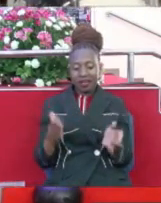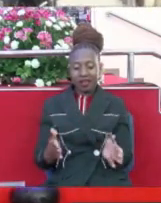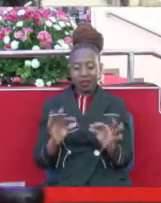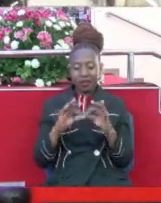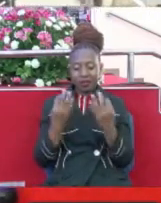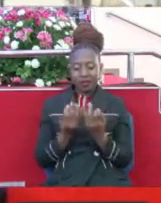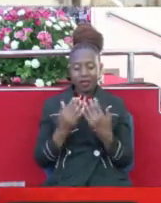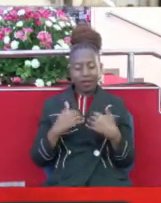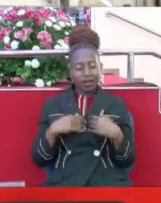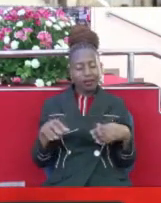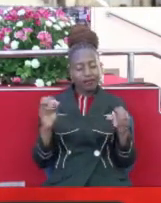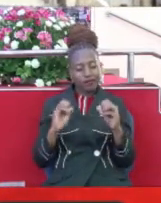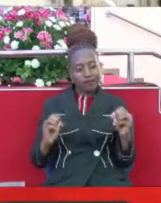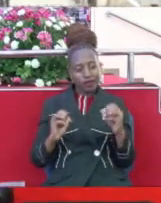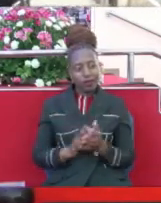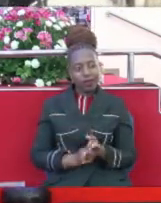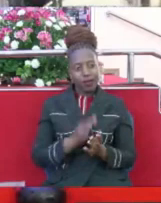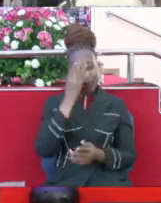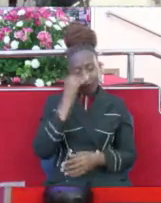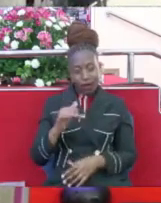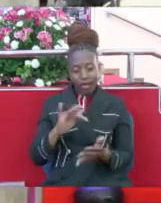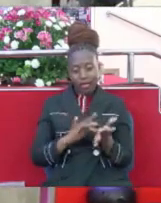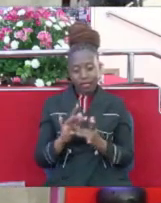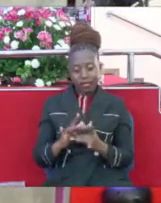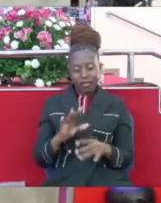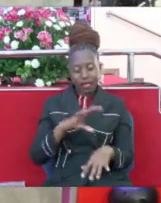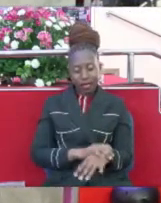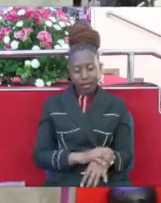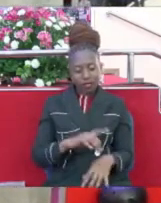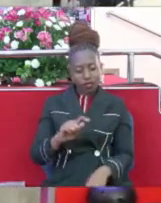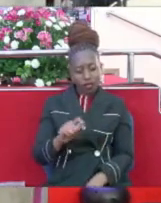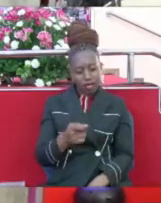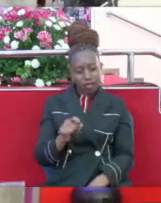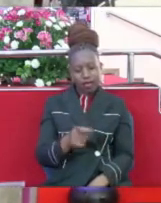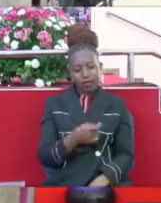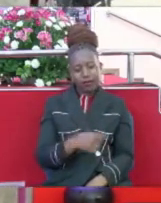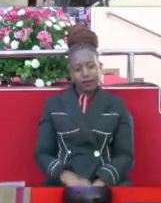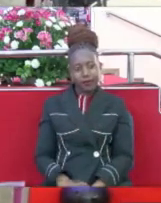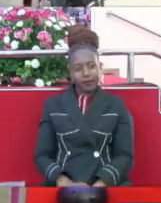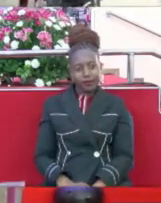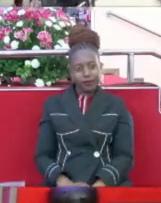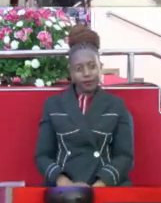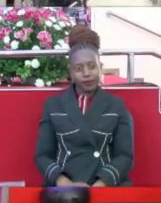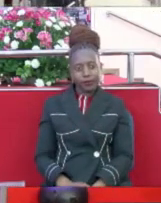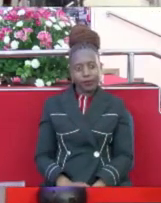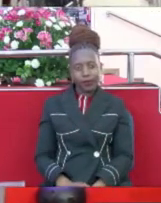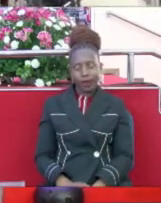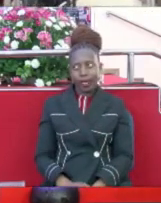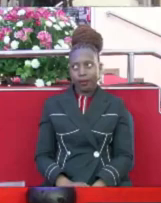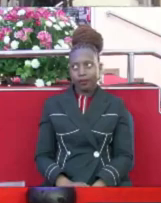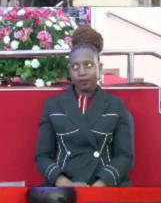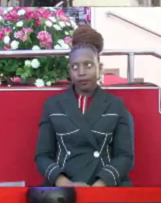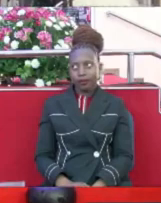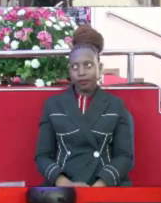When you read the book of Colossians chapter 2 verse 14 and 15. Wakorosai 2. You know